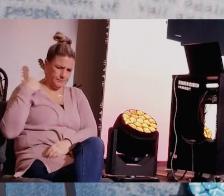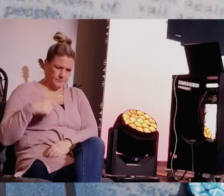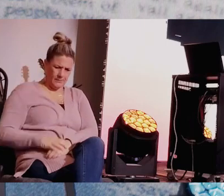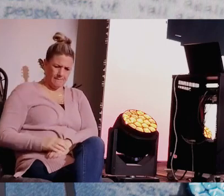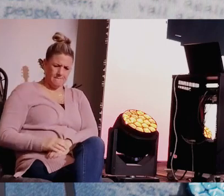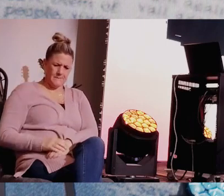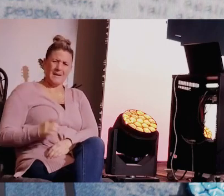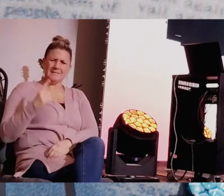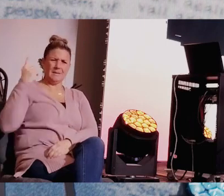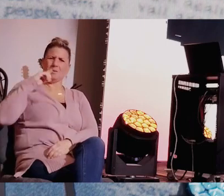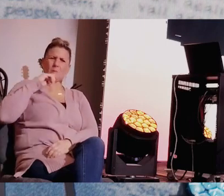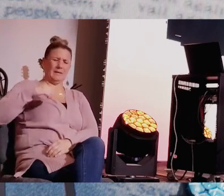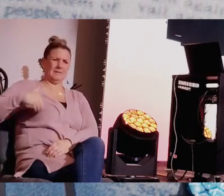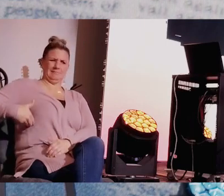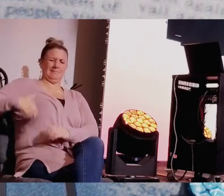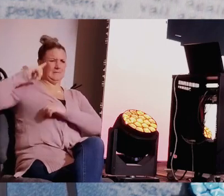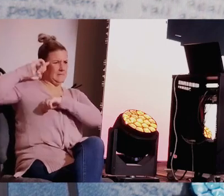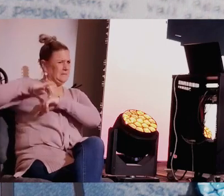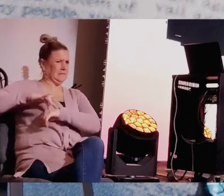and this was just stewing in me.